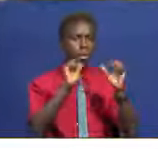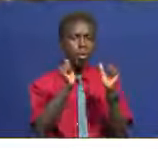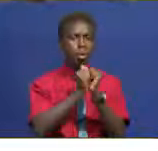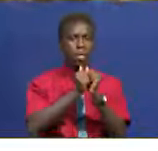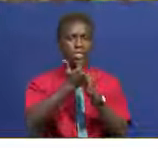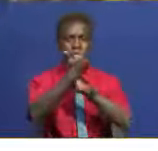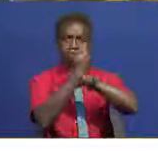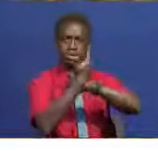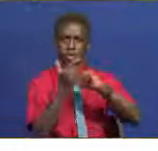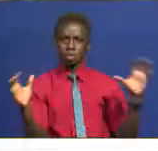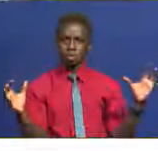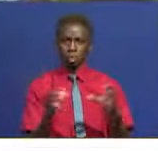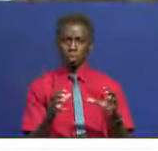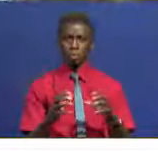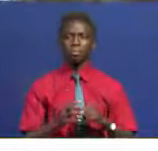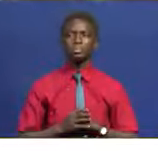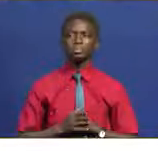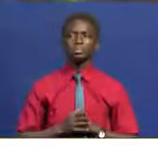time.